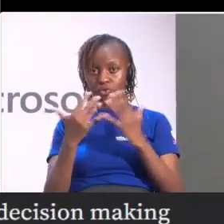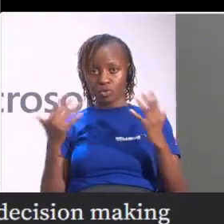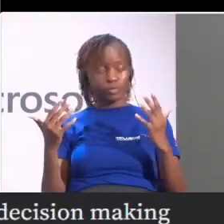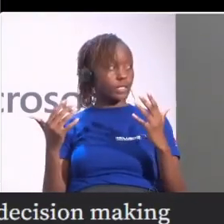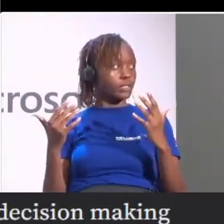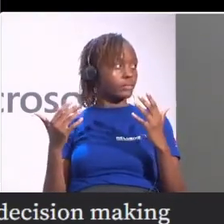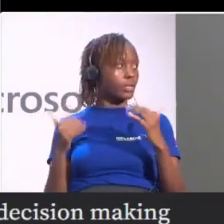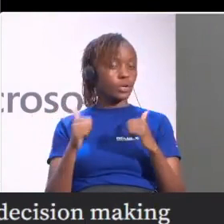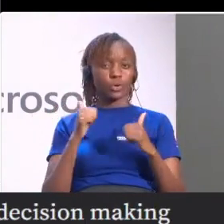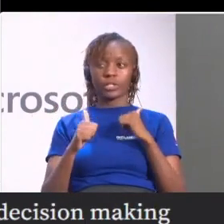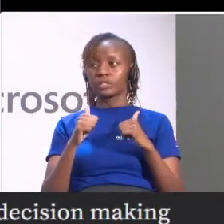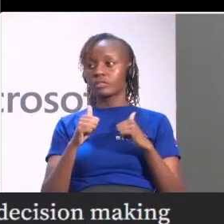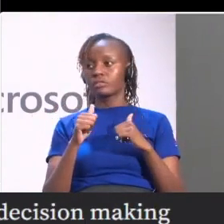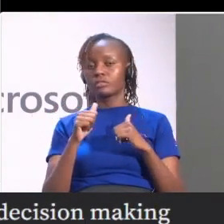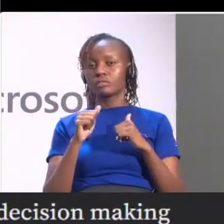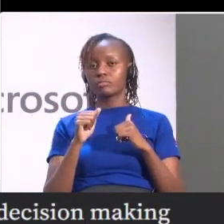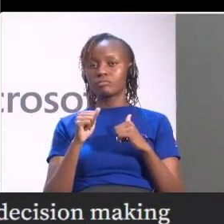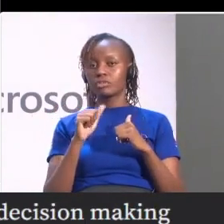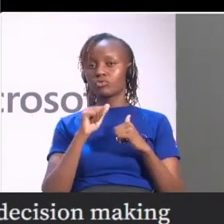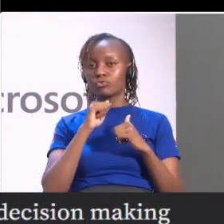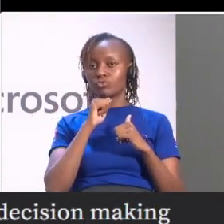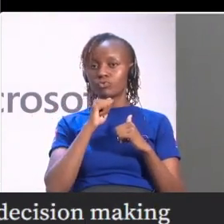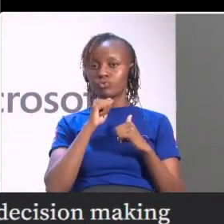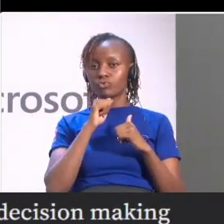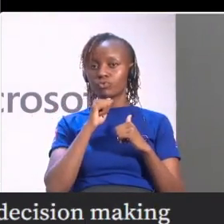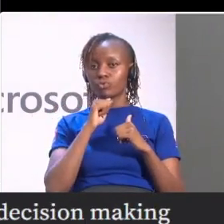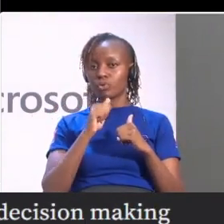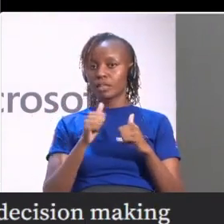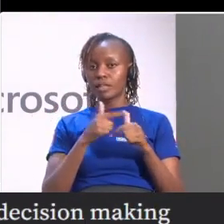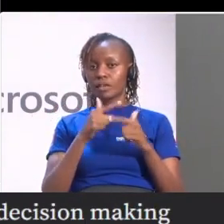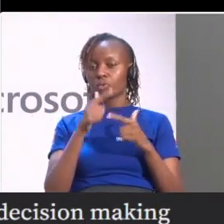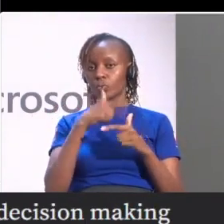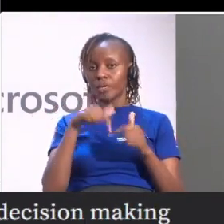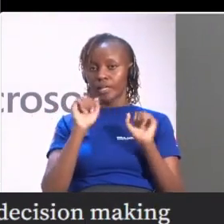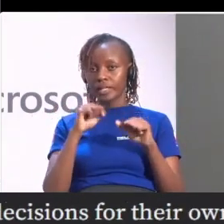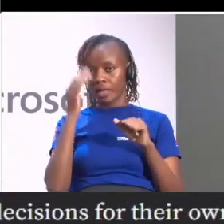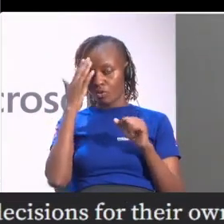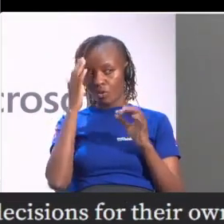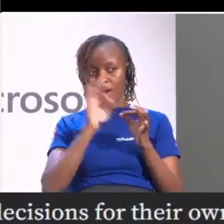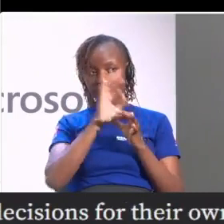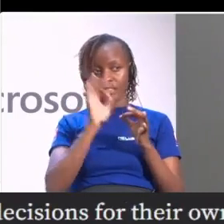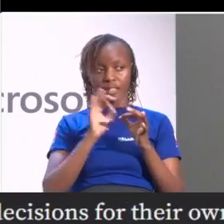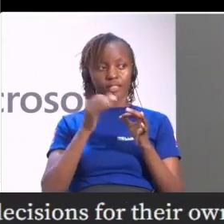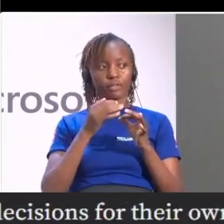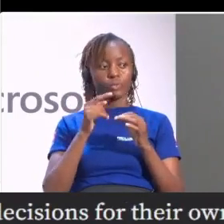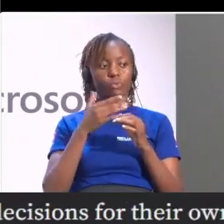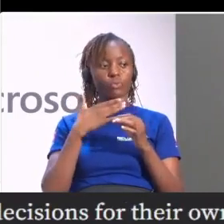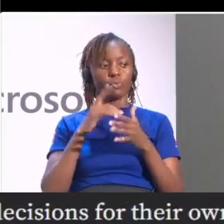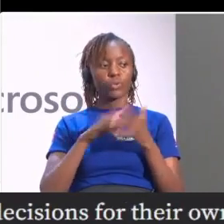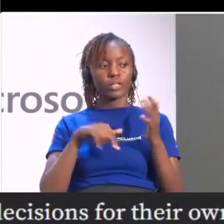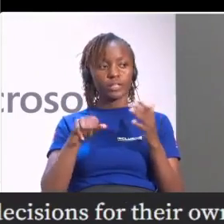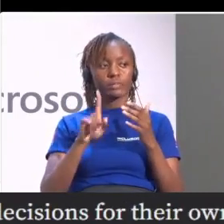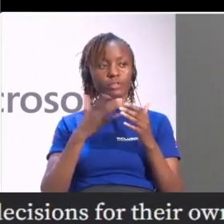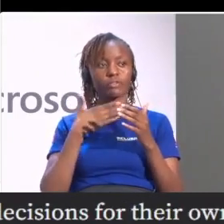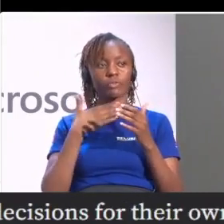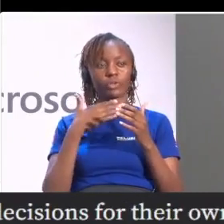not? If they understand each document that's rolled out, then they know exactly what they should fight for. So I think it's a